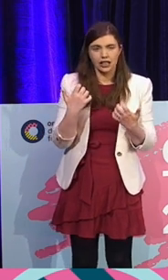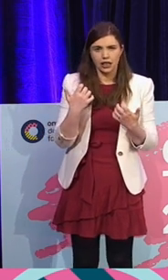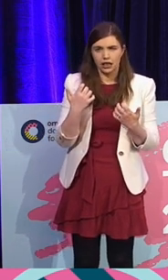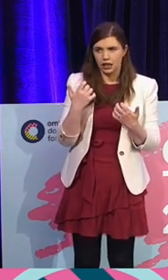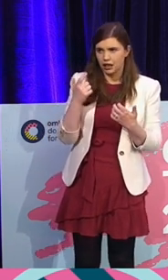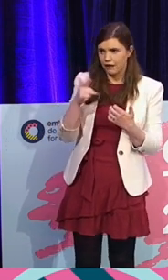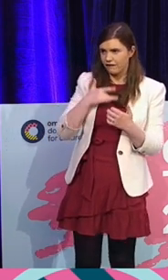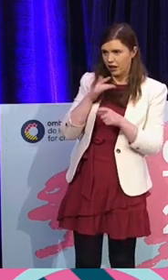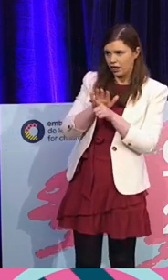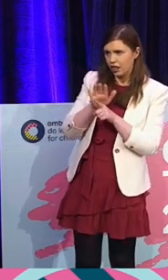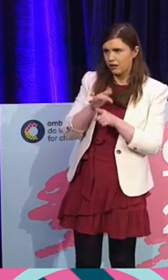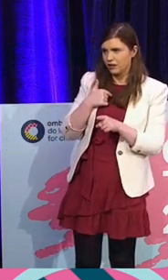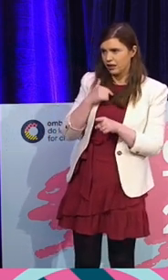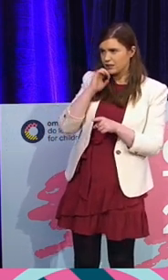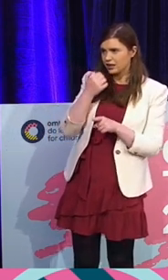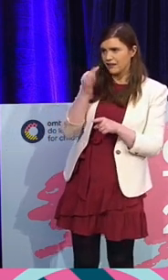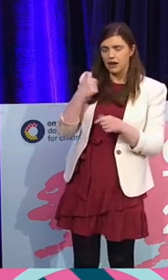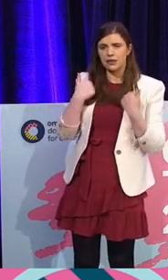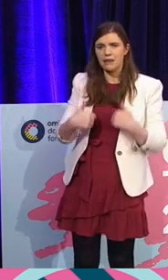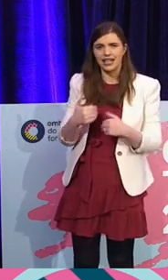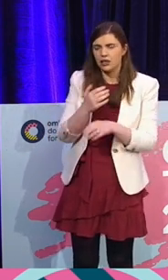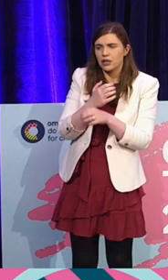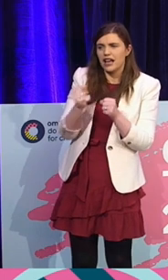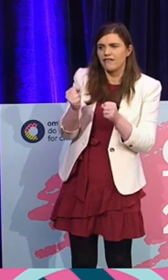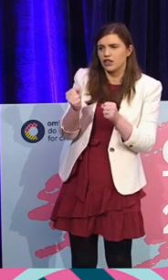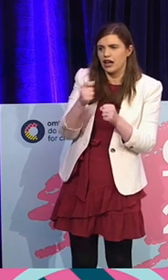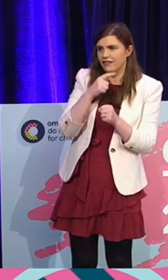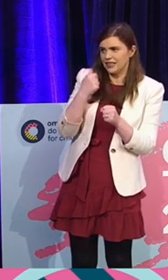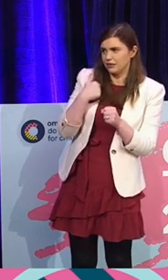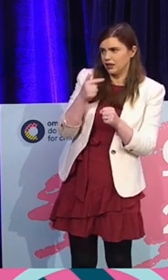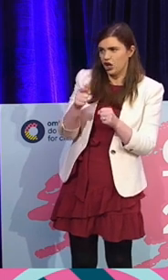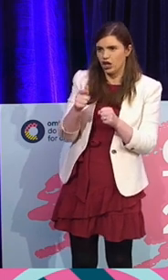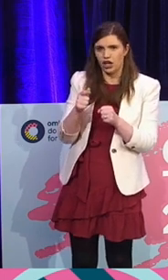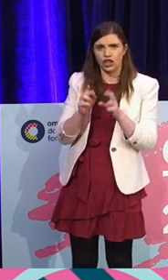so patronised. Because if I was male, there was no questions to be asked.